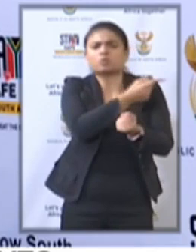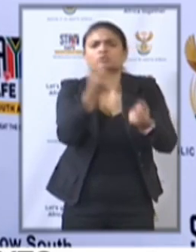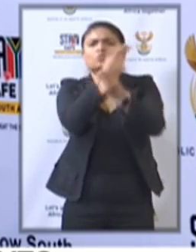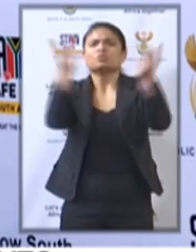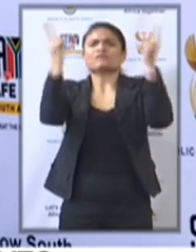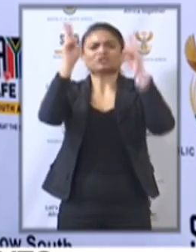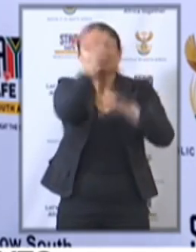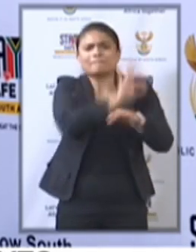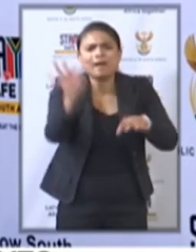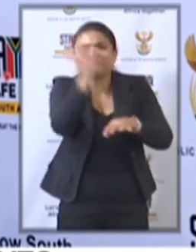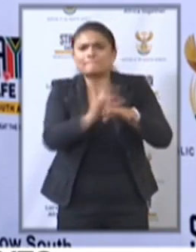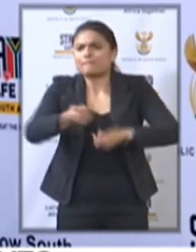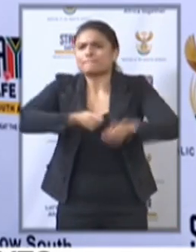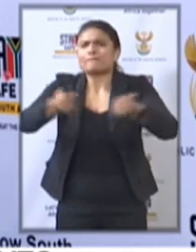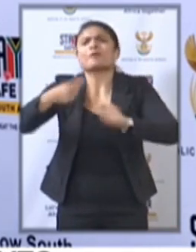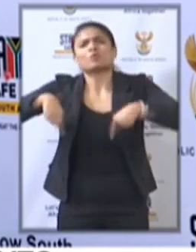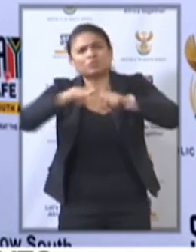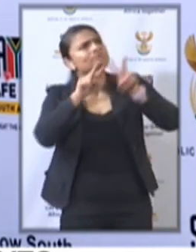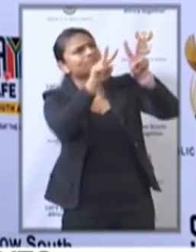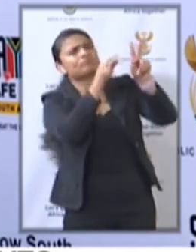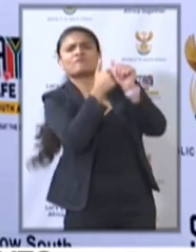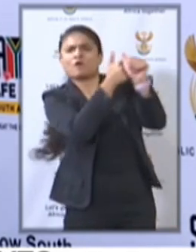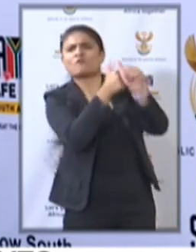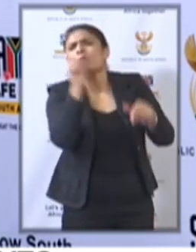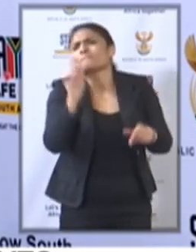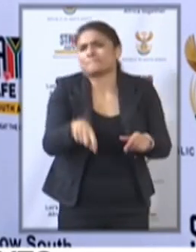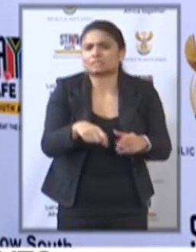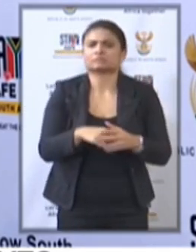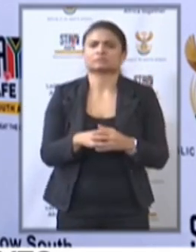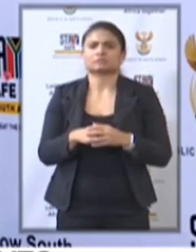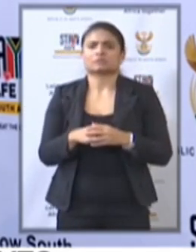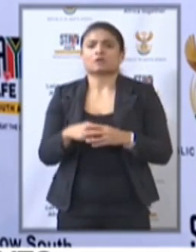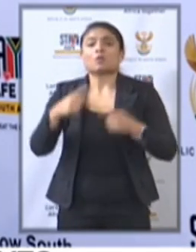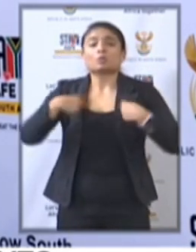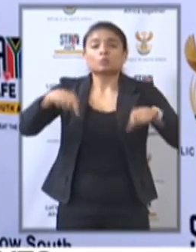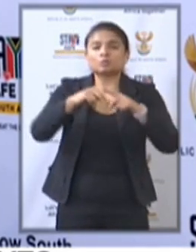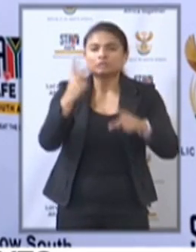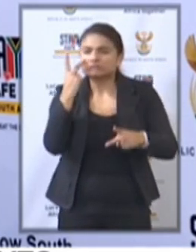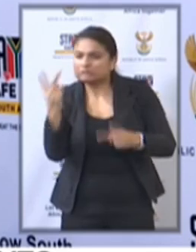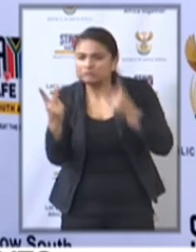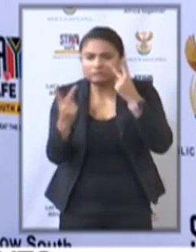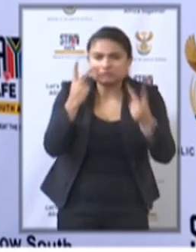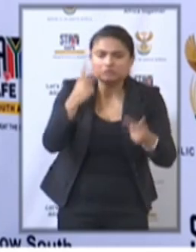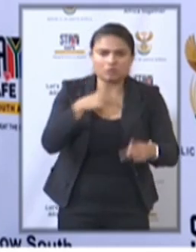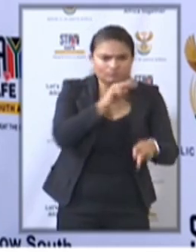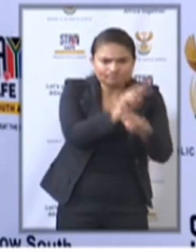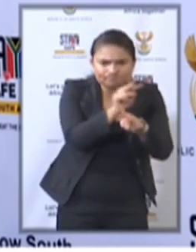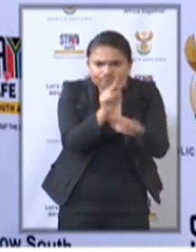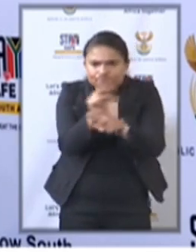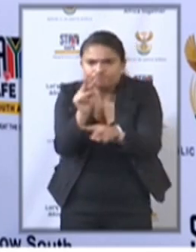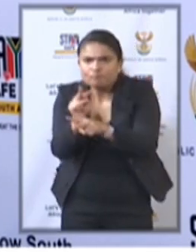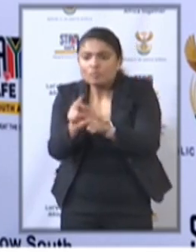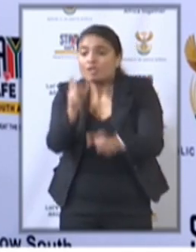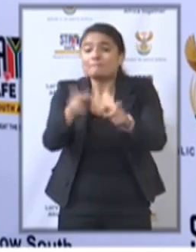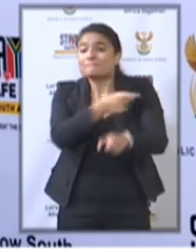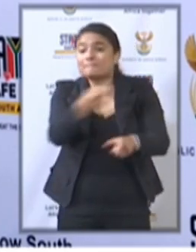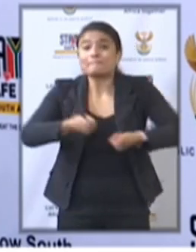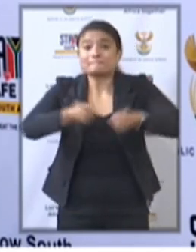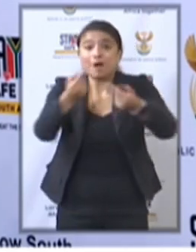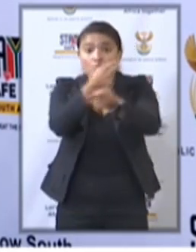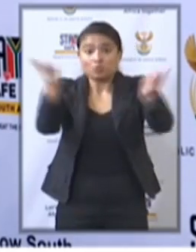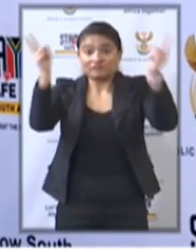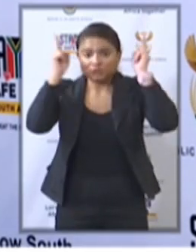My department is closely monitoring the return to campuses and the implementation of the teaching and learning plans.